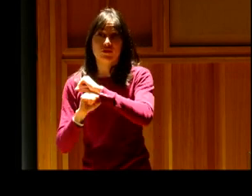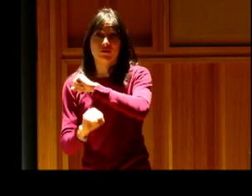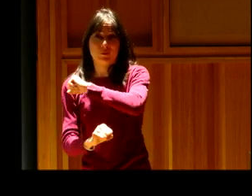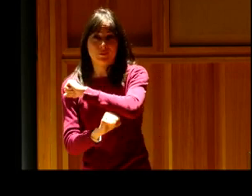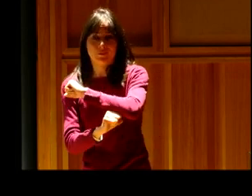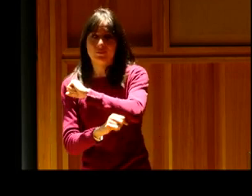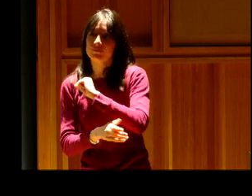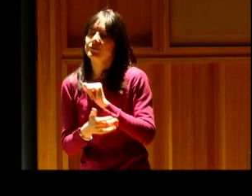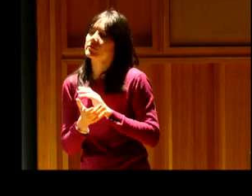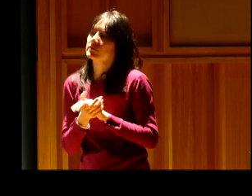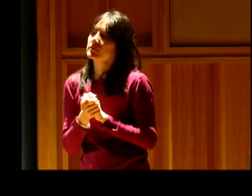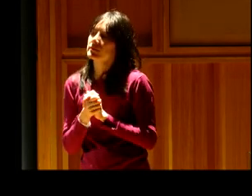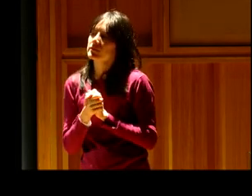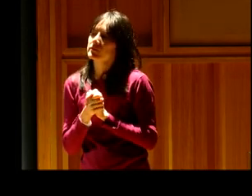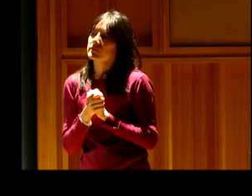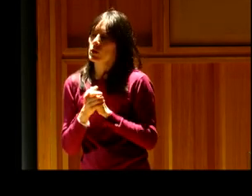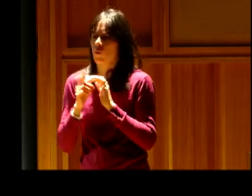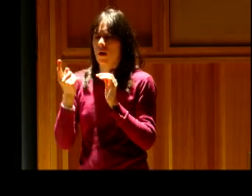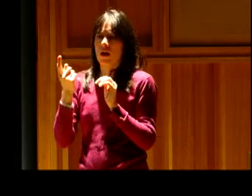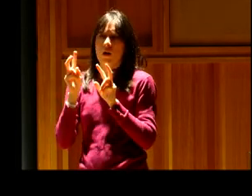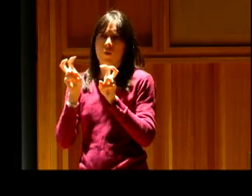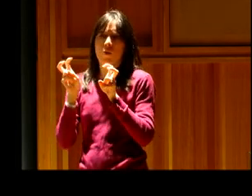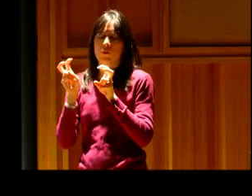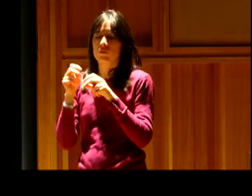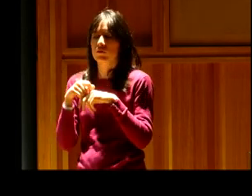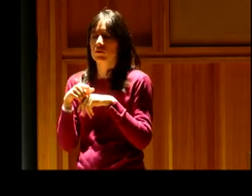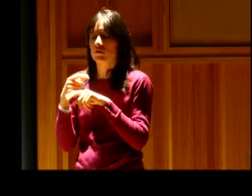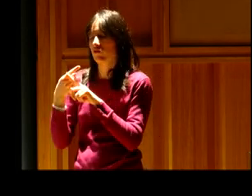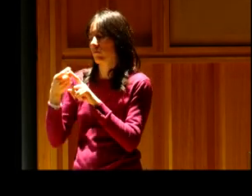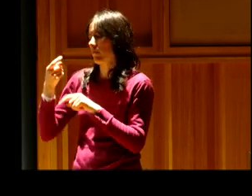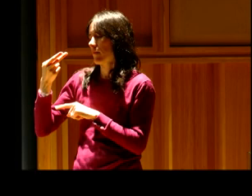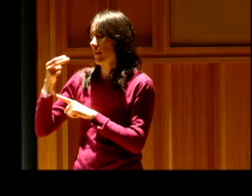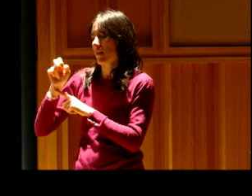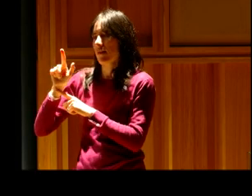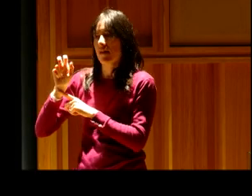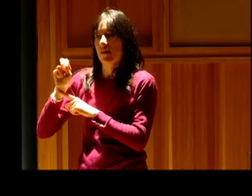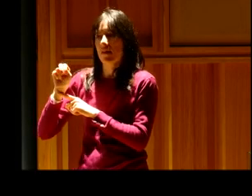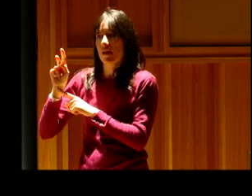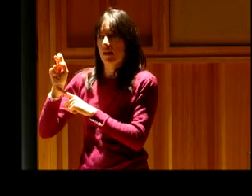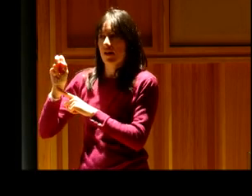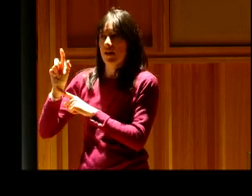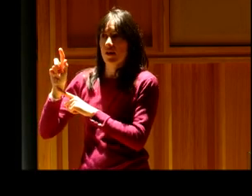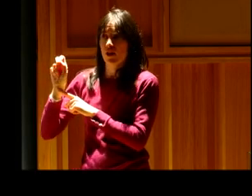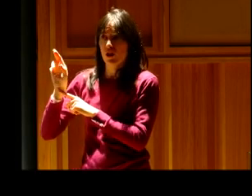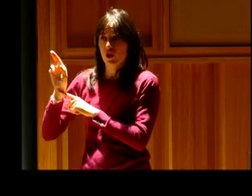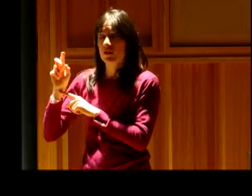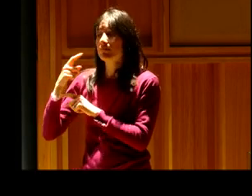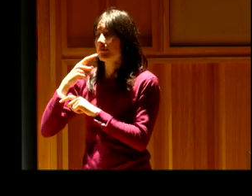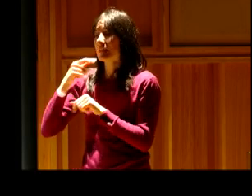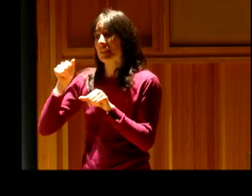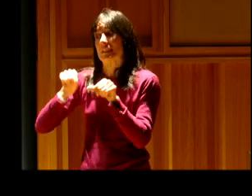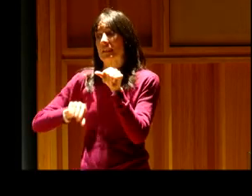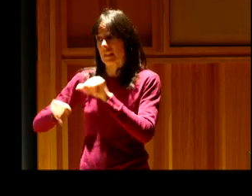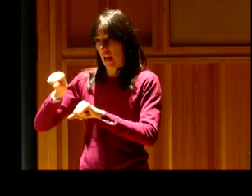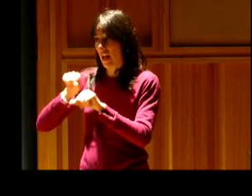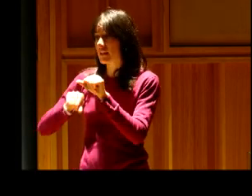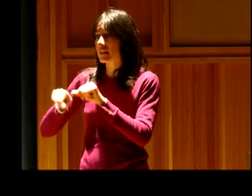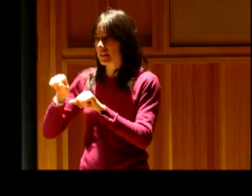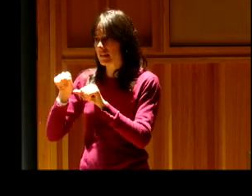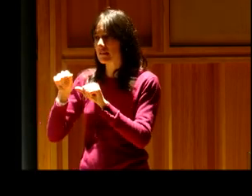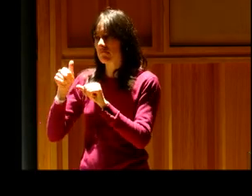with a quote from Helen Keller, who once said, "Science may have found a cure for most